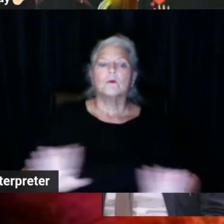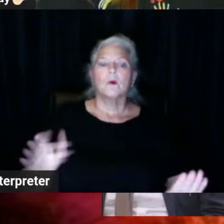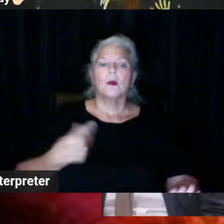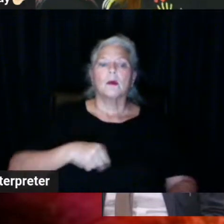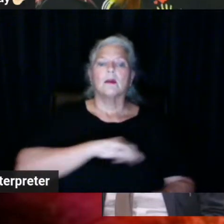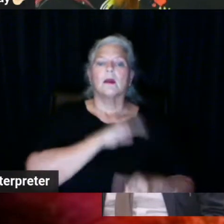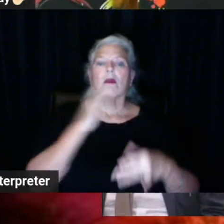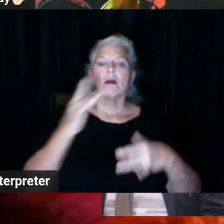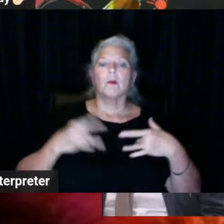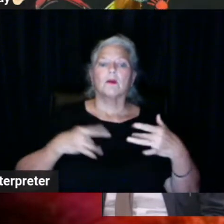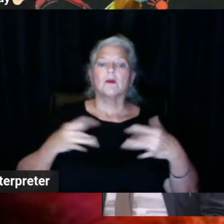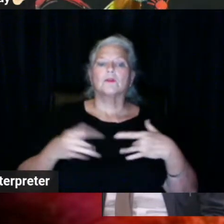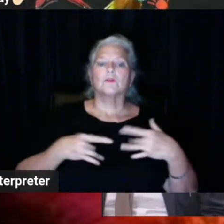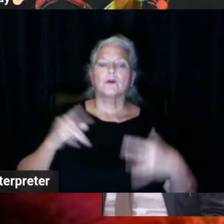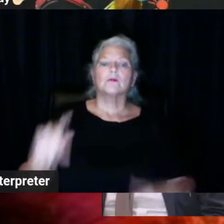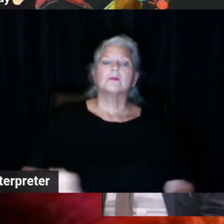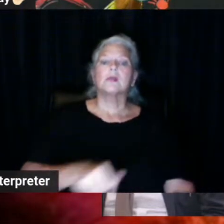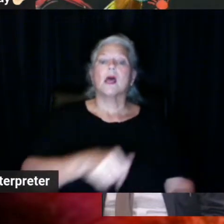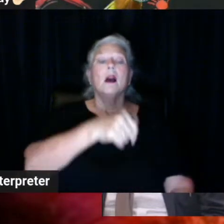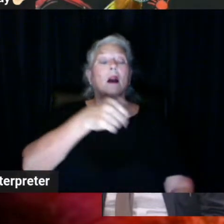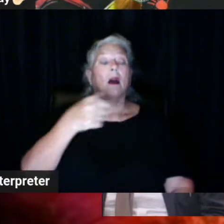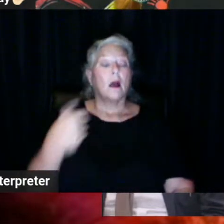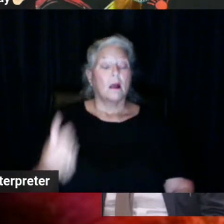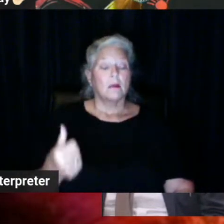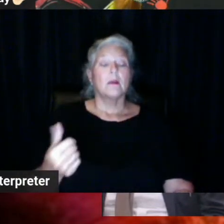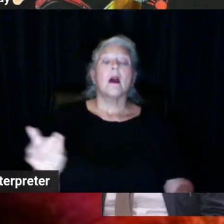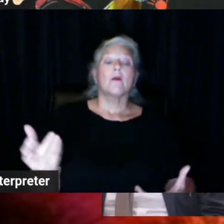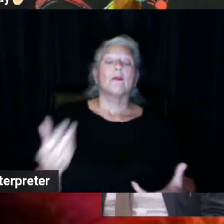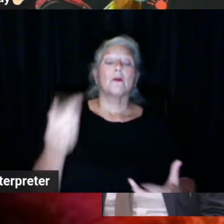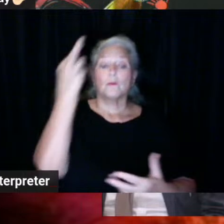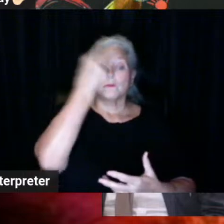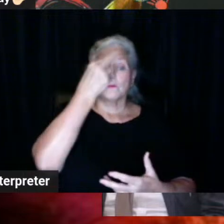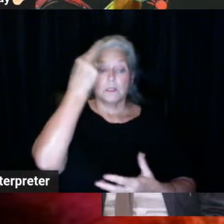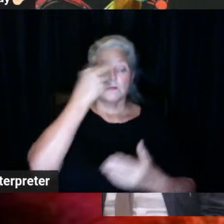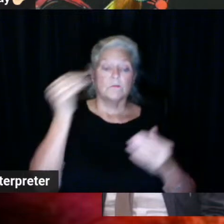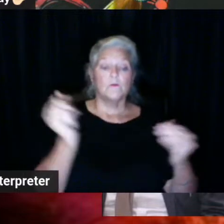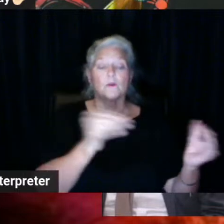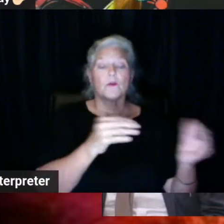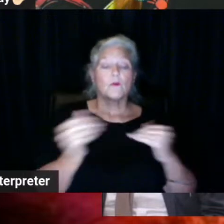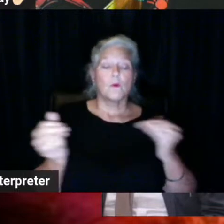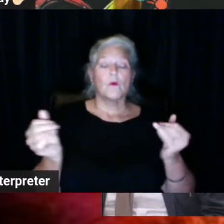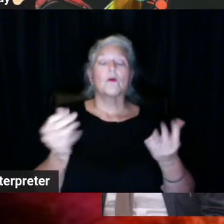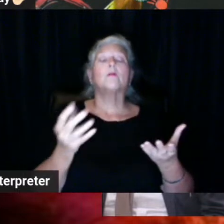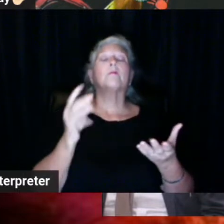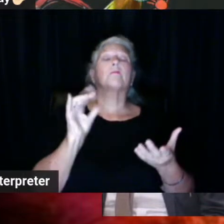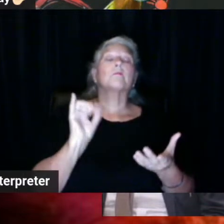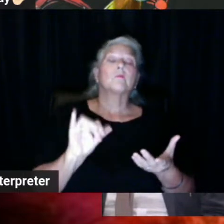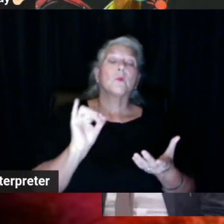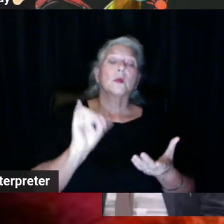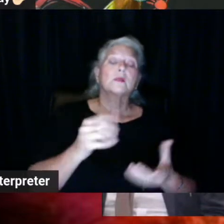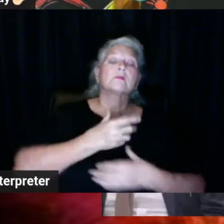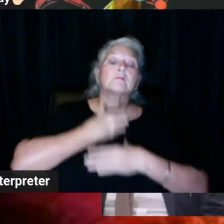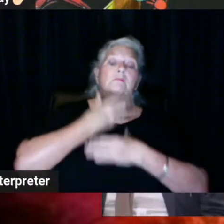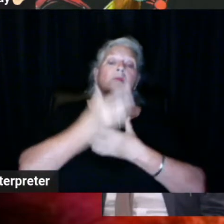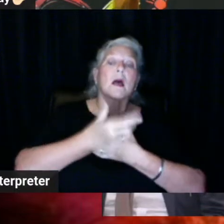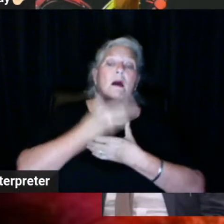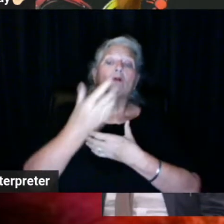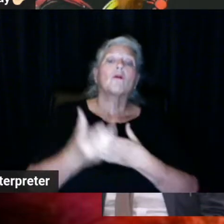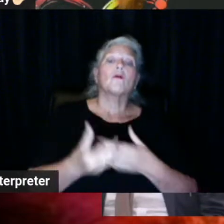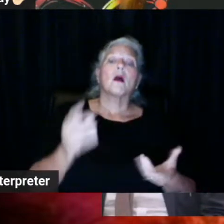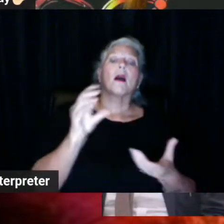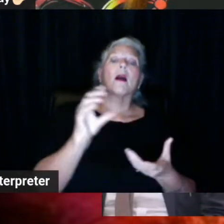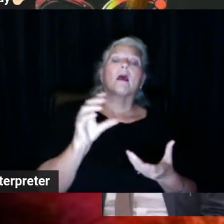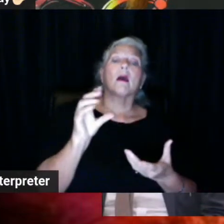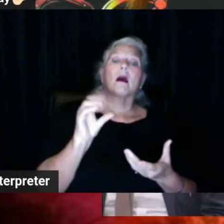was an outcry against the judicial system that was in place, offering yet another airy comparison,